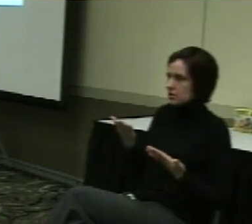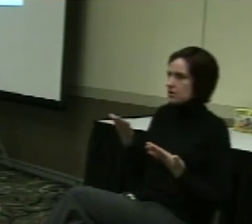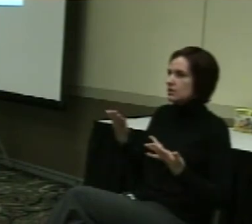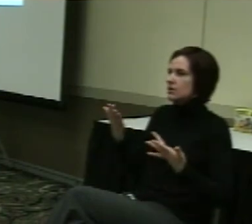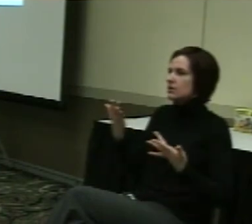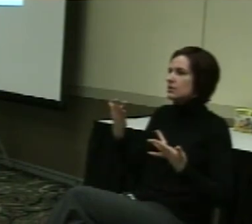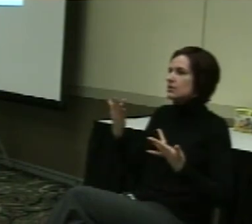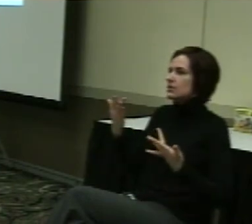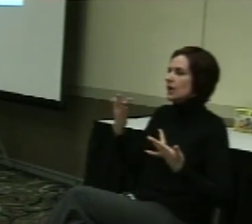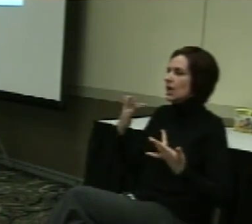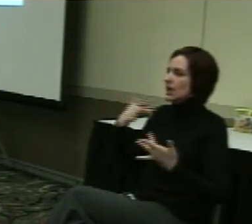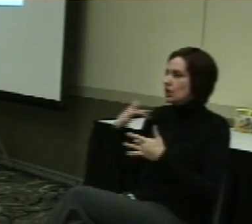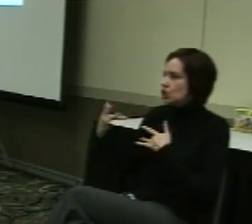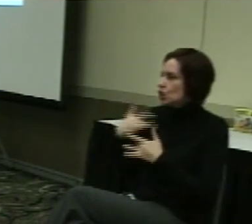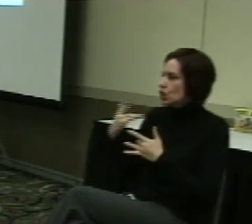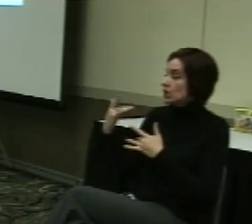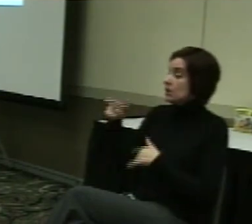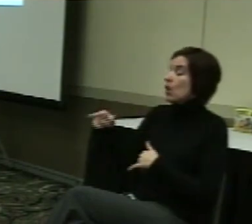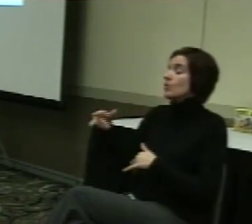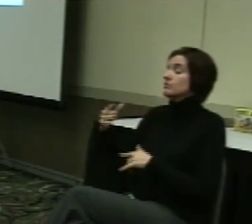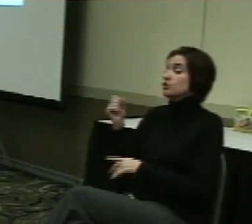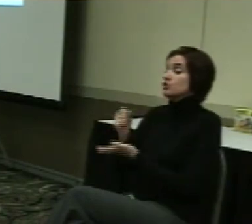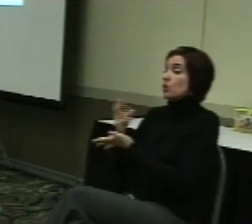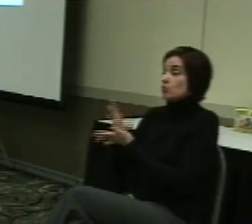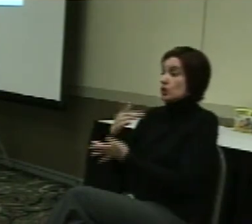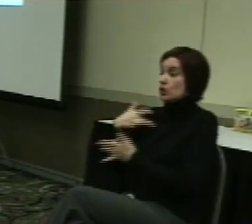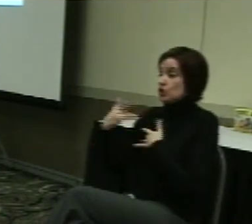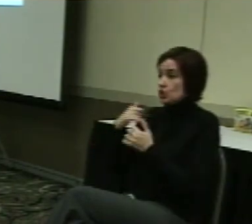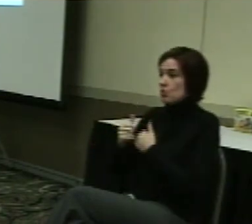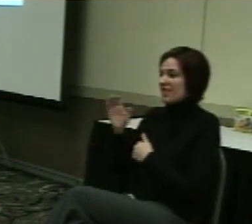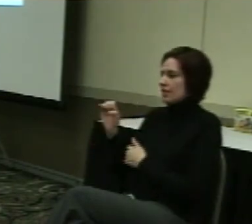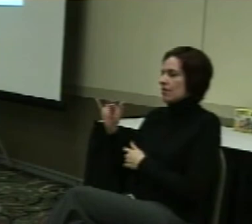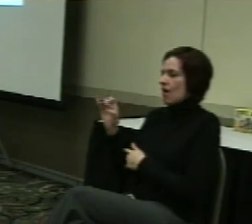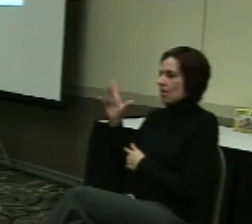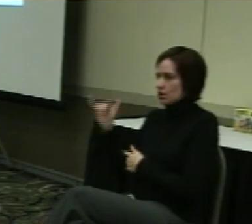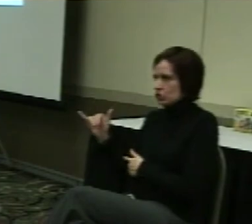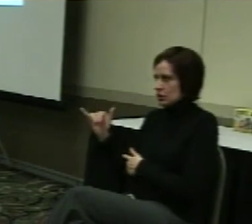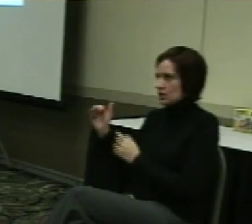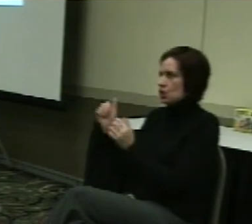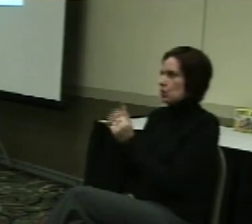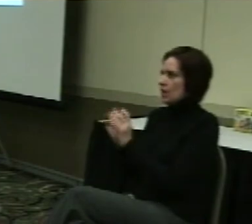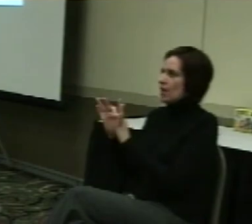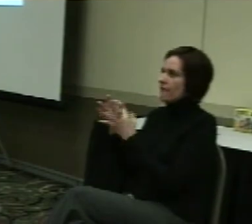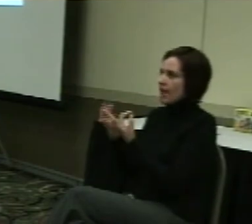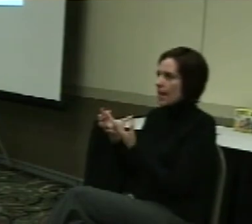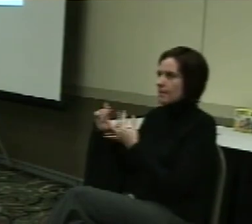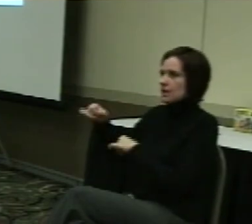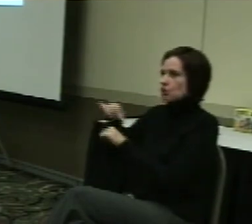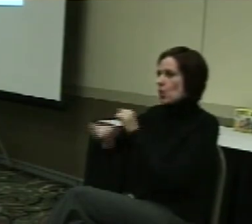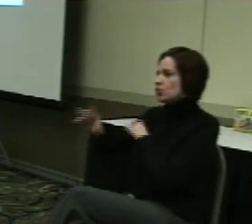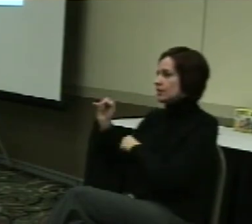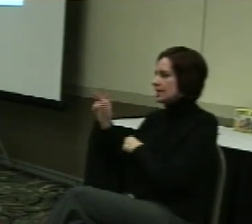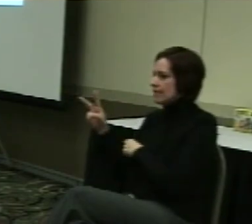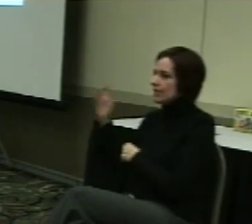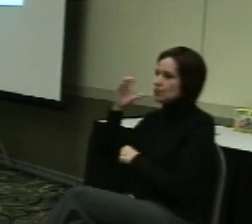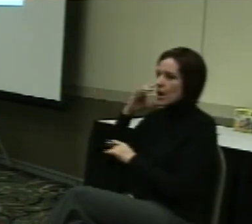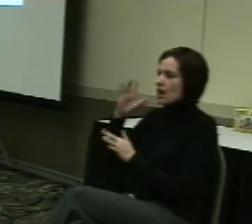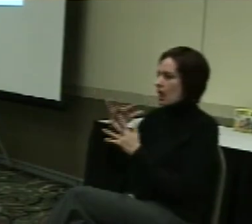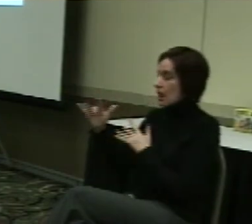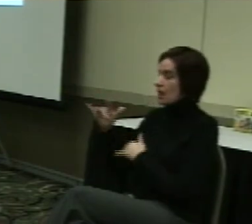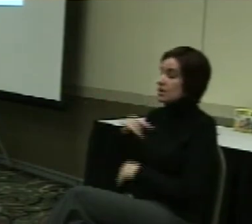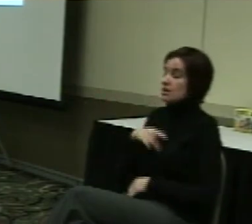about ecology, whereas the teacher is concerned more about what has he learned or what has he not learned?